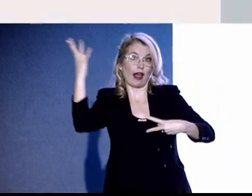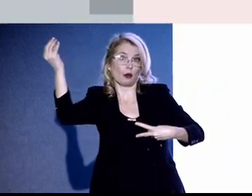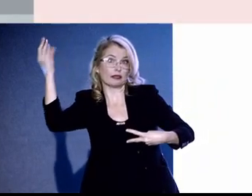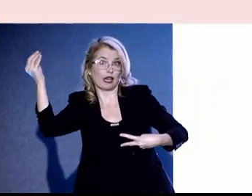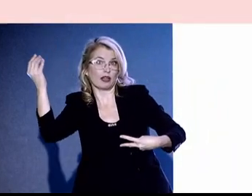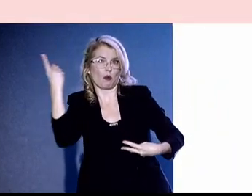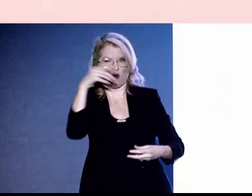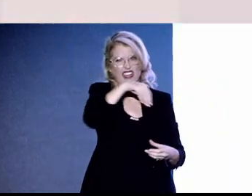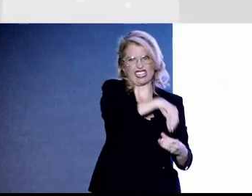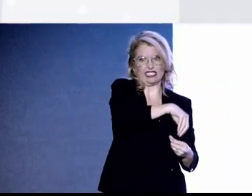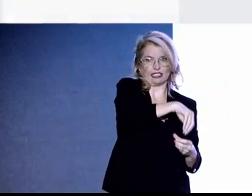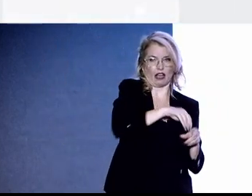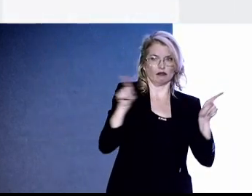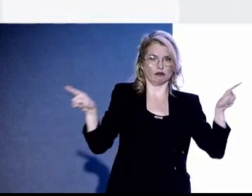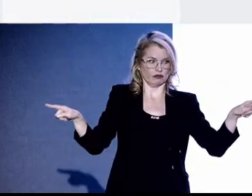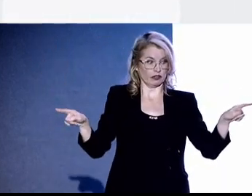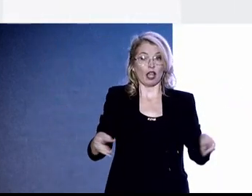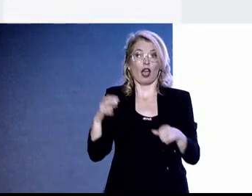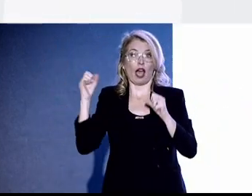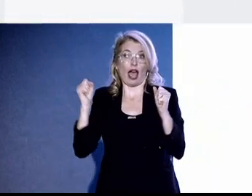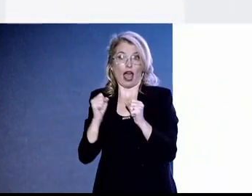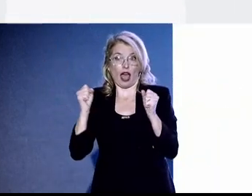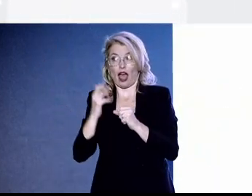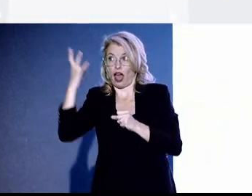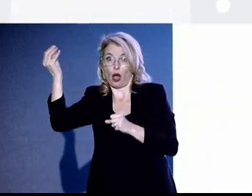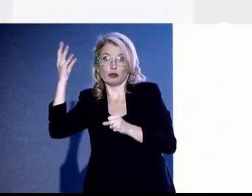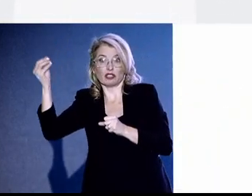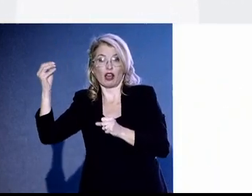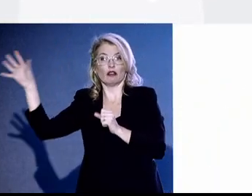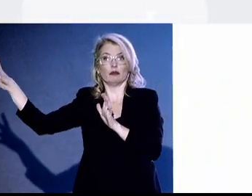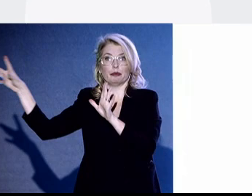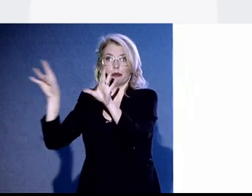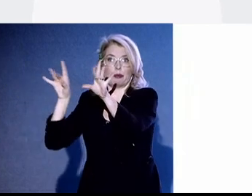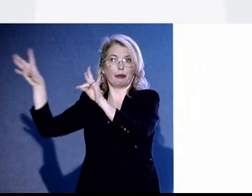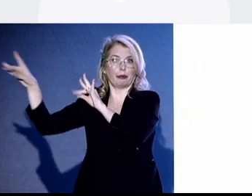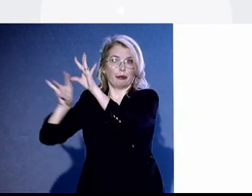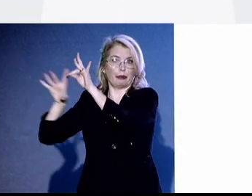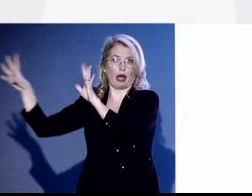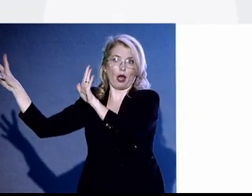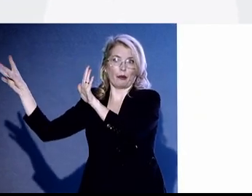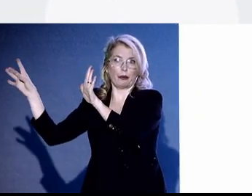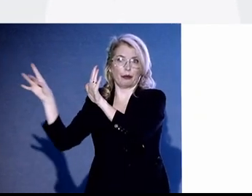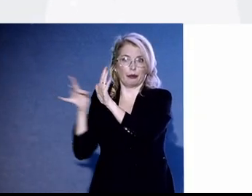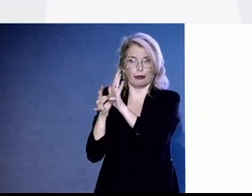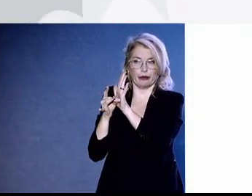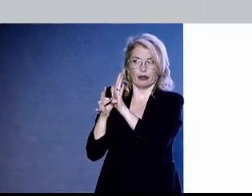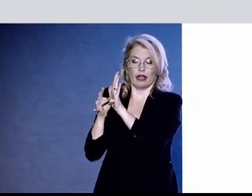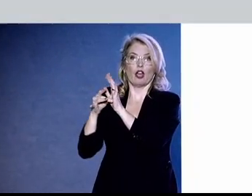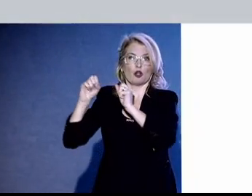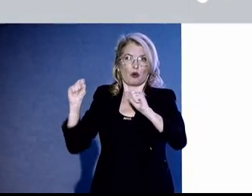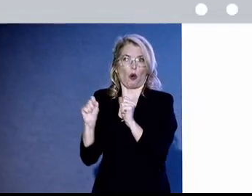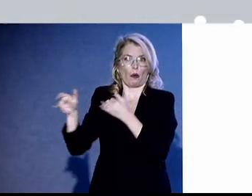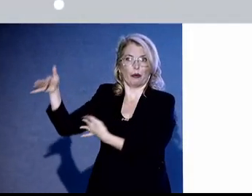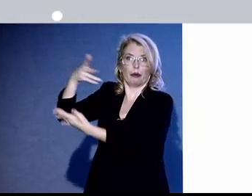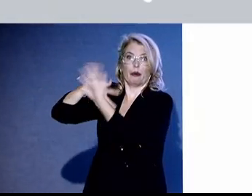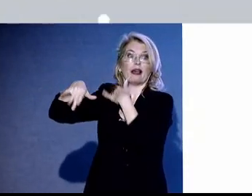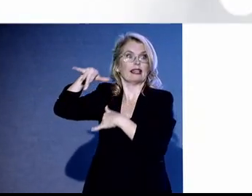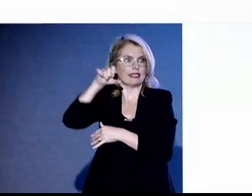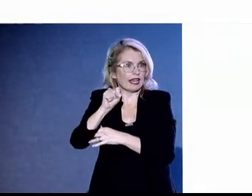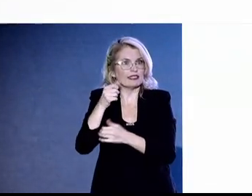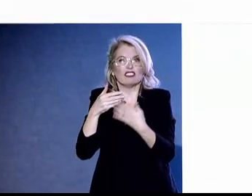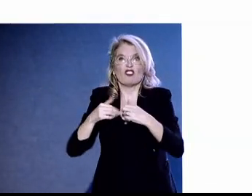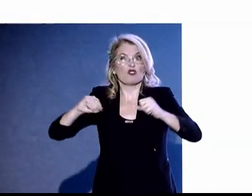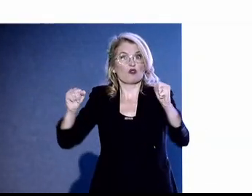outside, one inside. In winter, the outdoor unit absorbs the remaining heat that exists in cold air. Yes, even